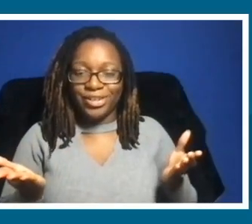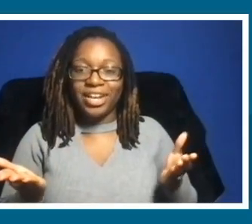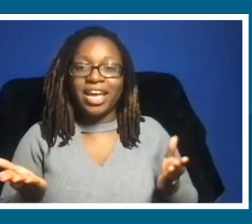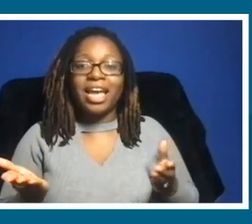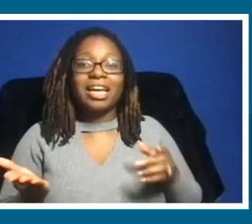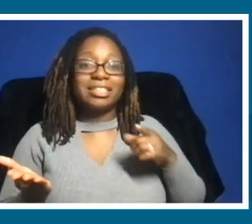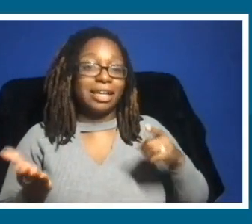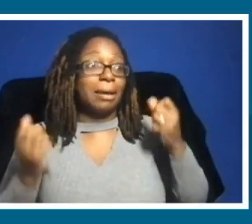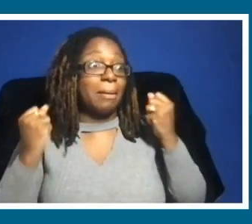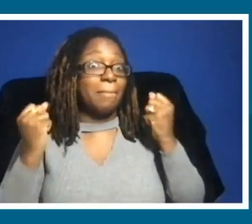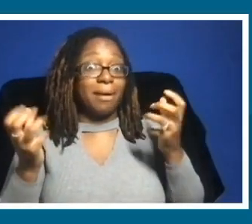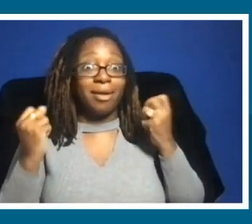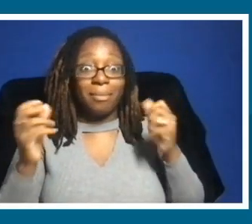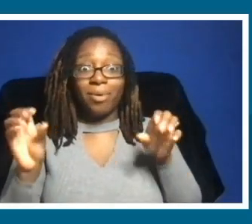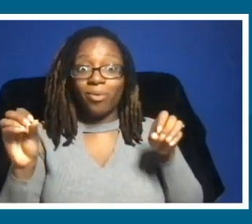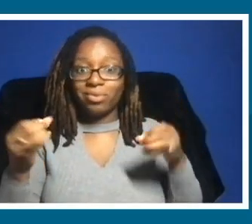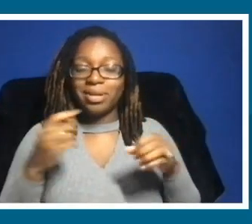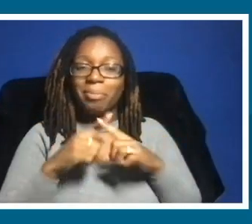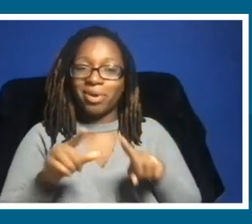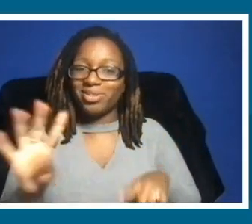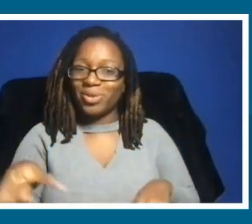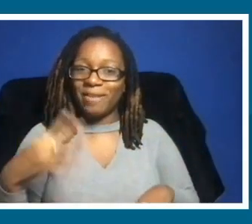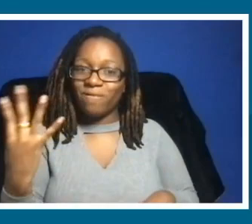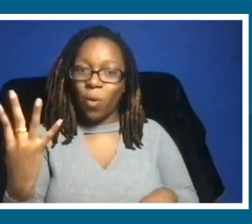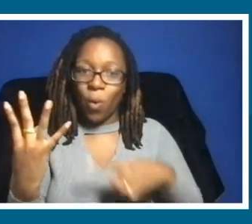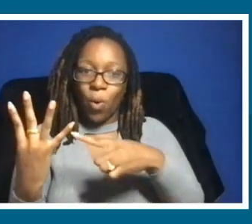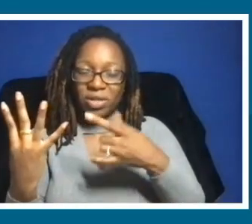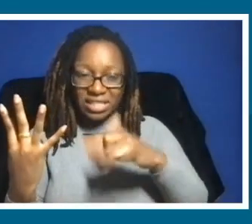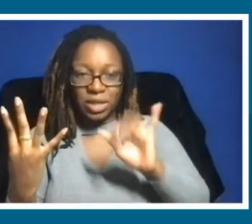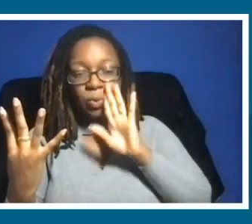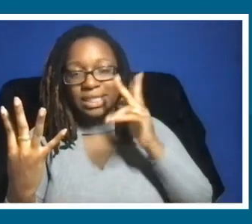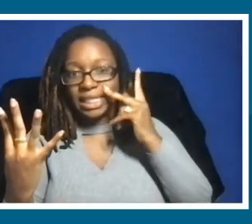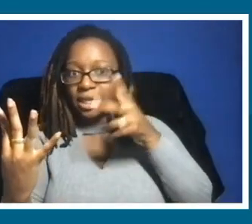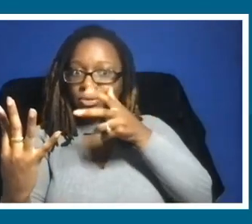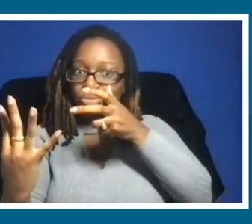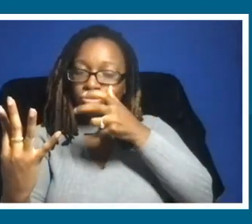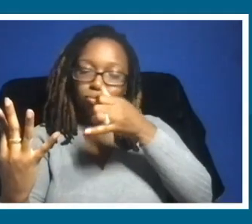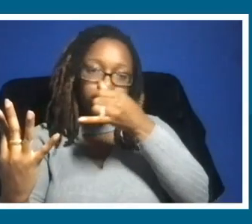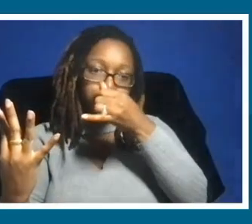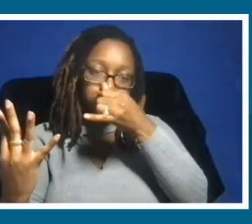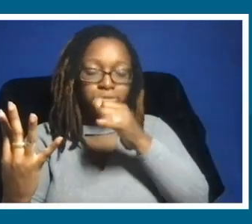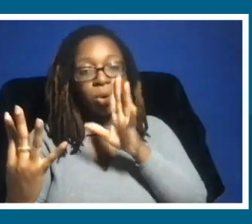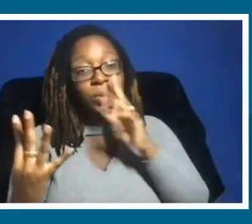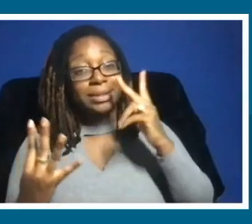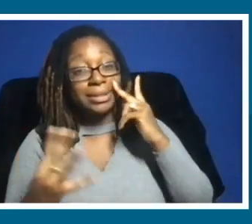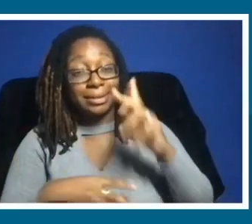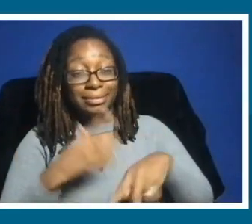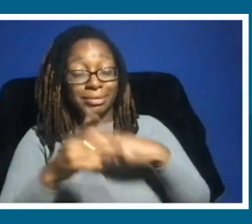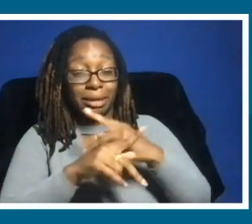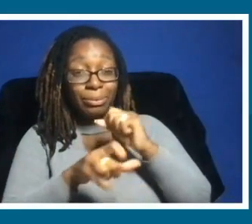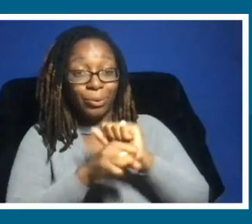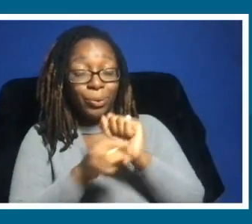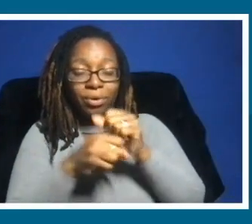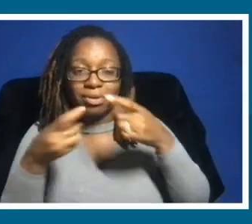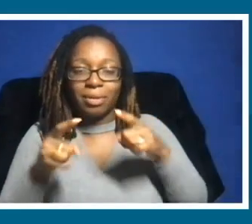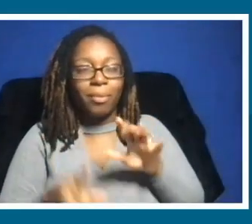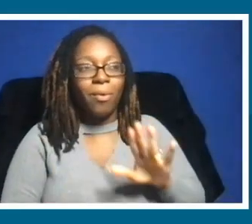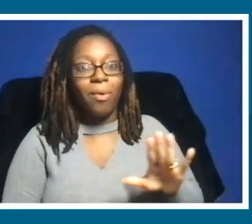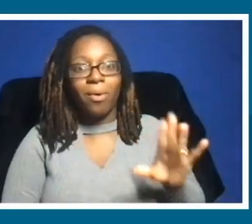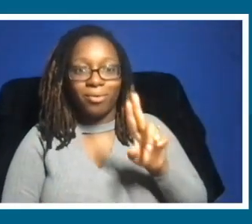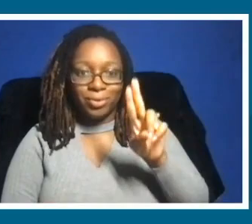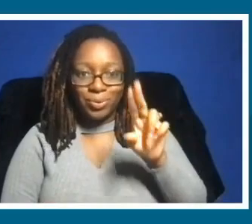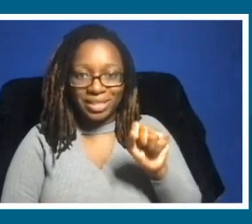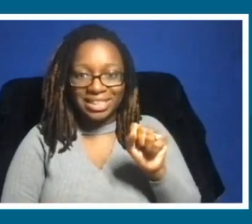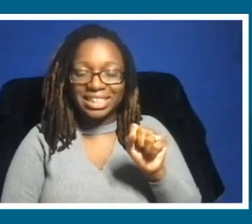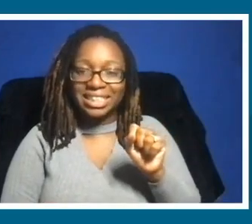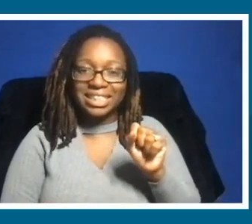of organizations and present a terrific sampling of the kind of work that is happening across the country, where